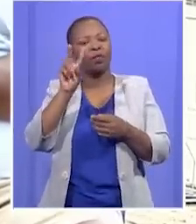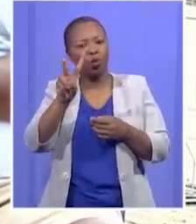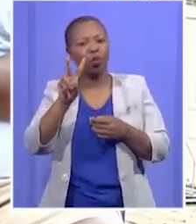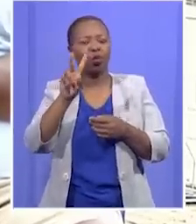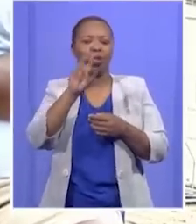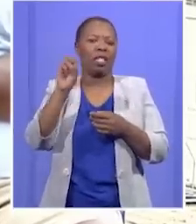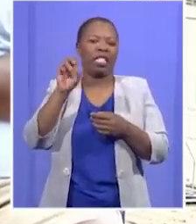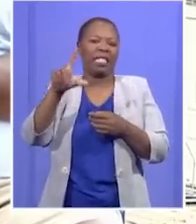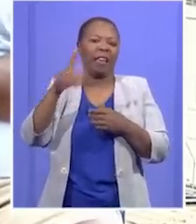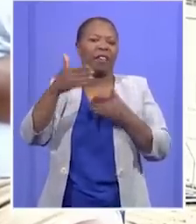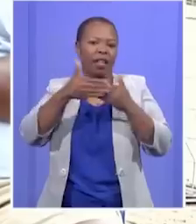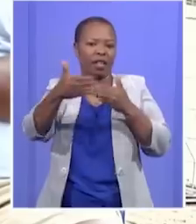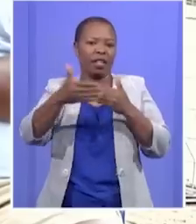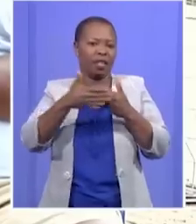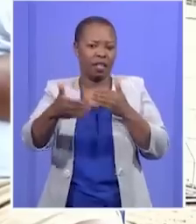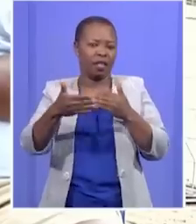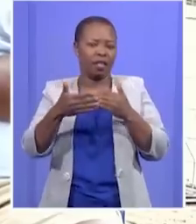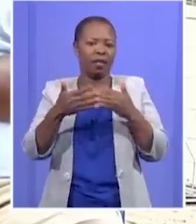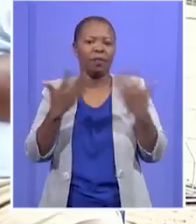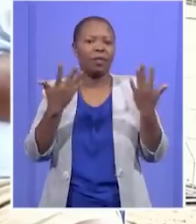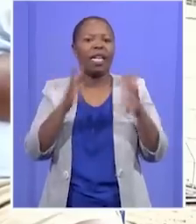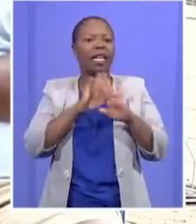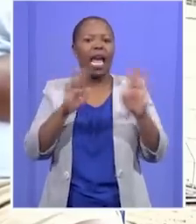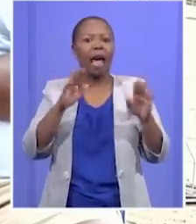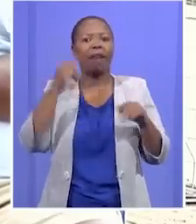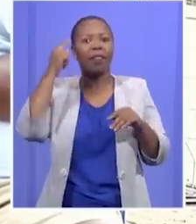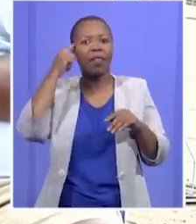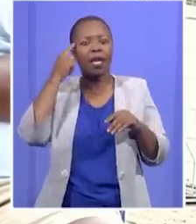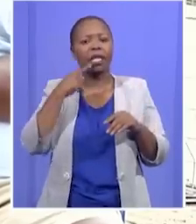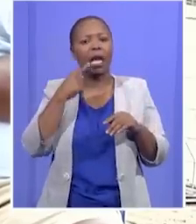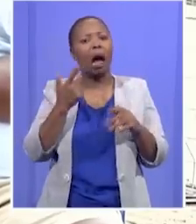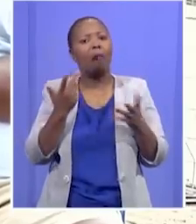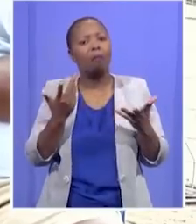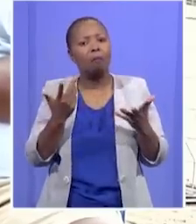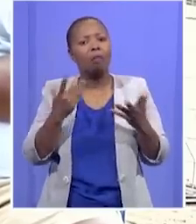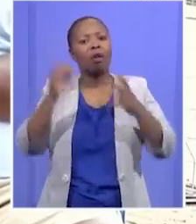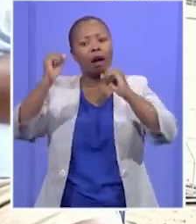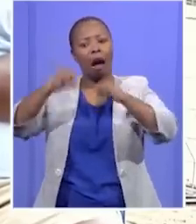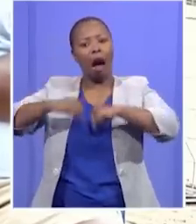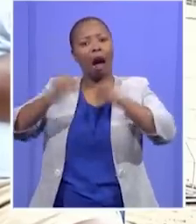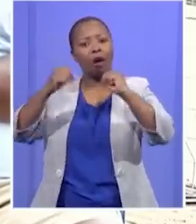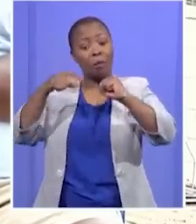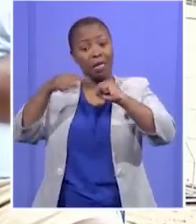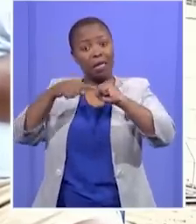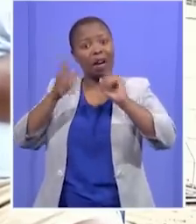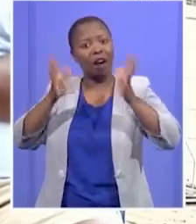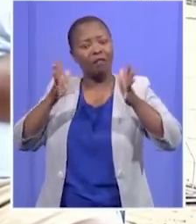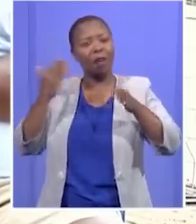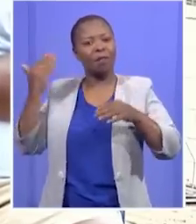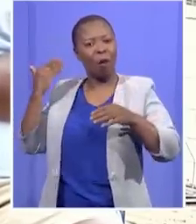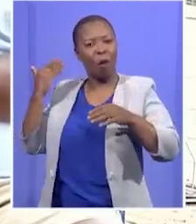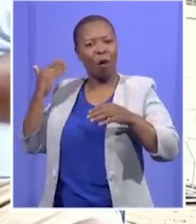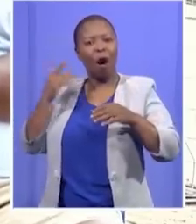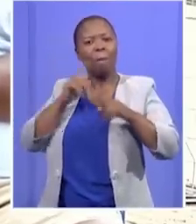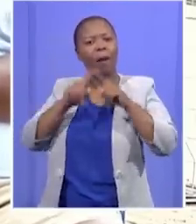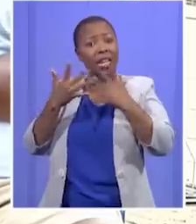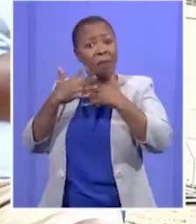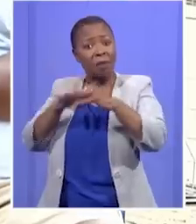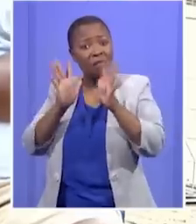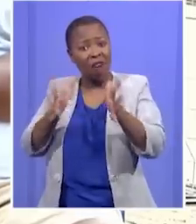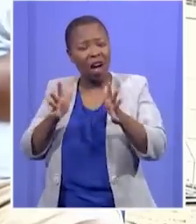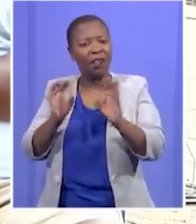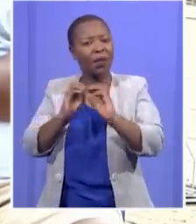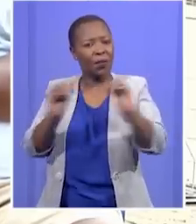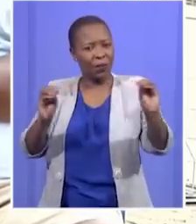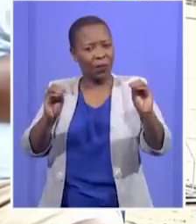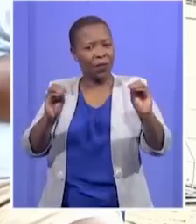resolutions are more or less. There's no pause that says, we have taken this resolution before, we have not implemented it, there must be reason